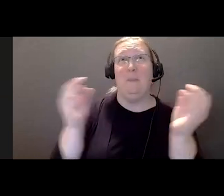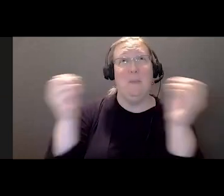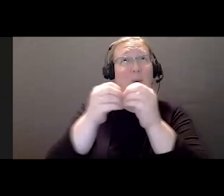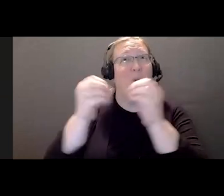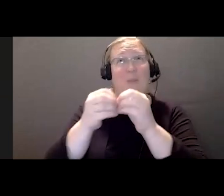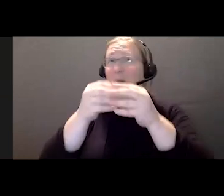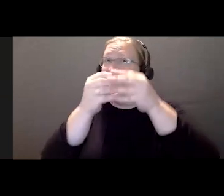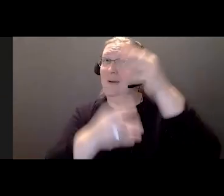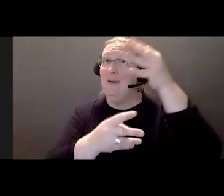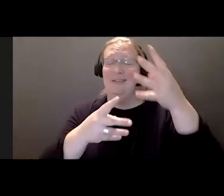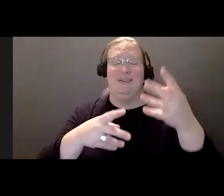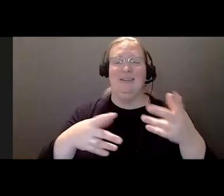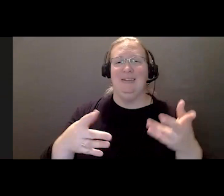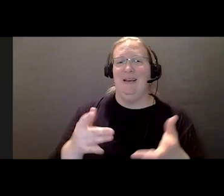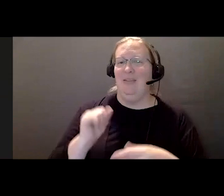belonged.